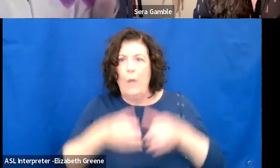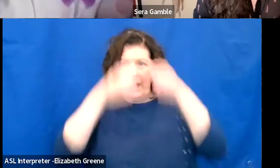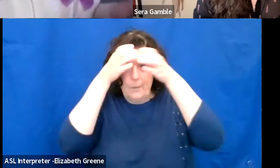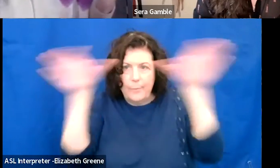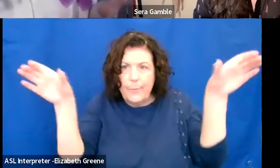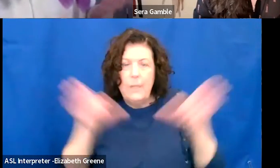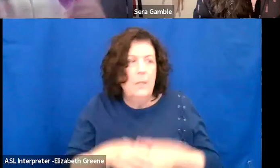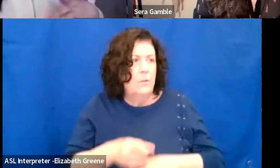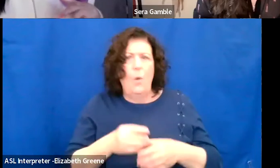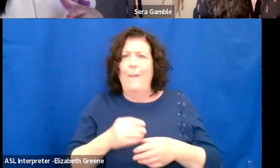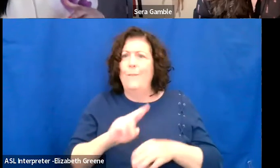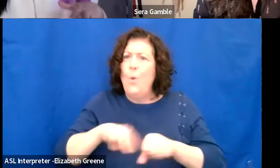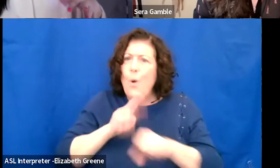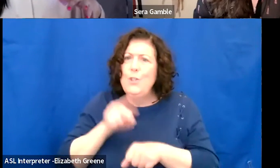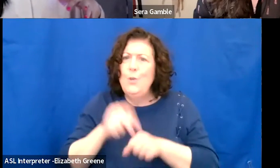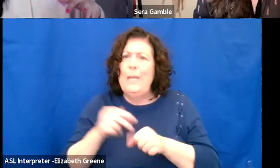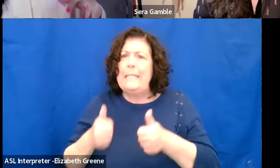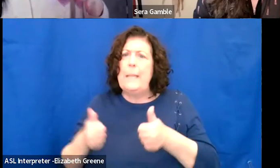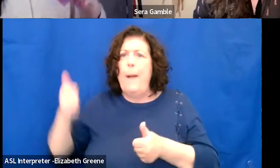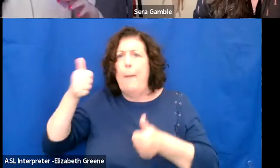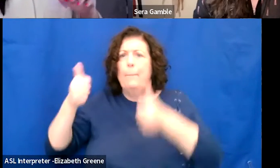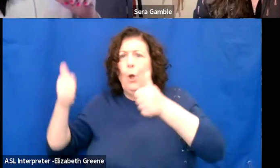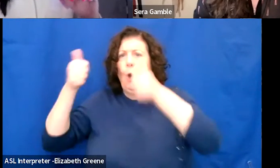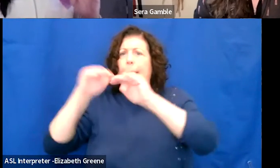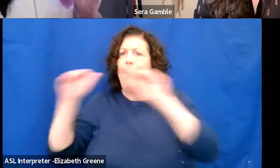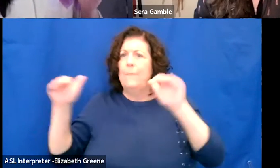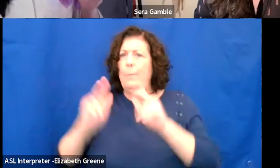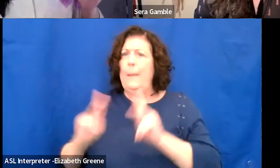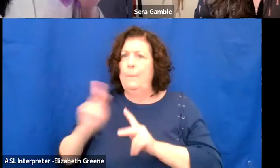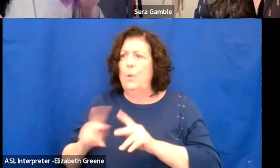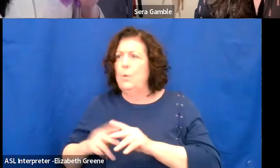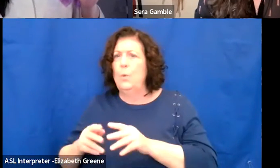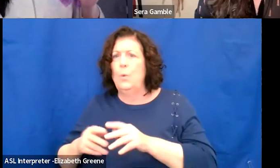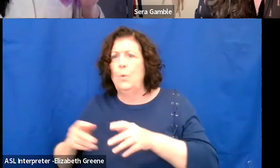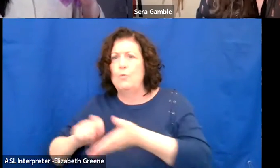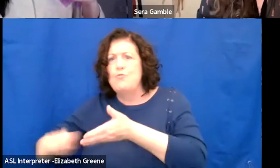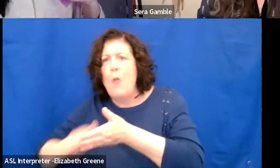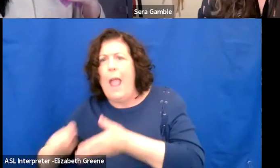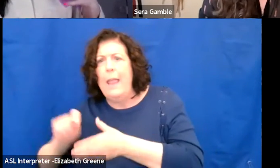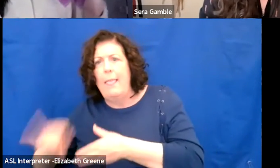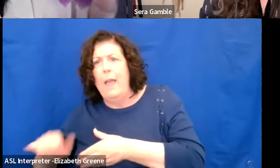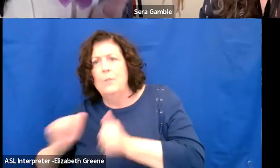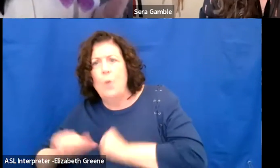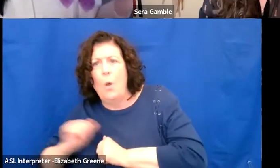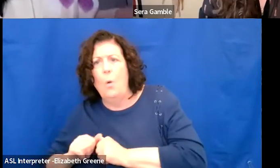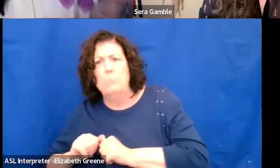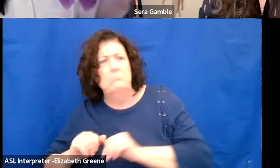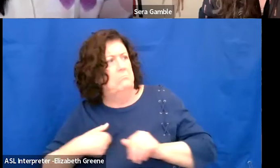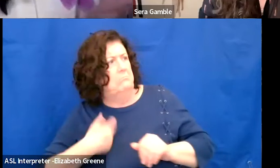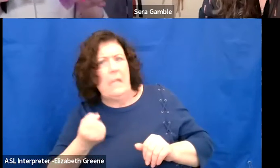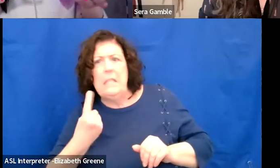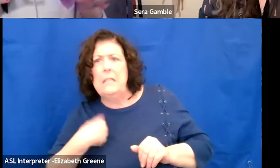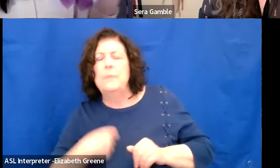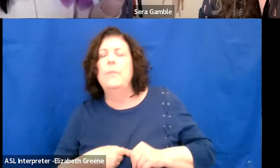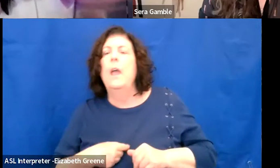because I don't know what's going to be happening. I want people who know how to do this. I want, like, that makes sense to me. And then, you know, I'll always try to bring in somebody who's never